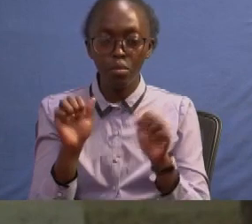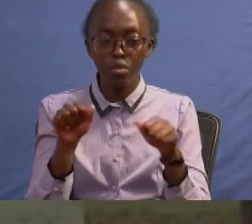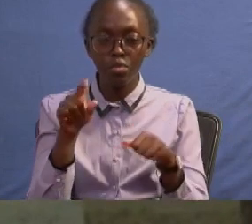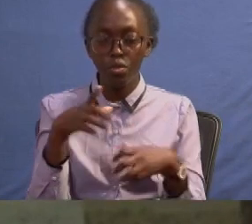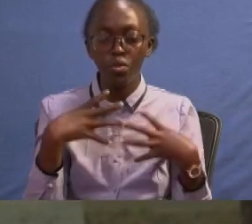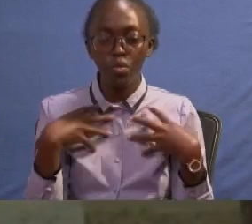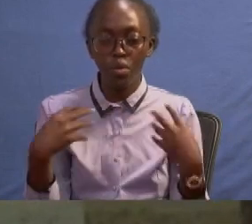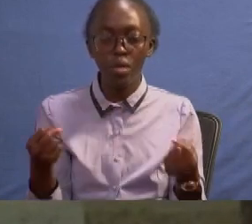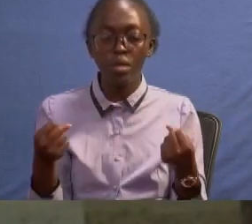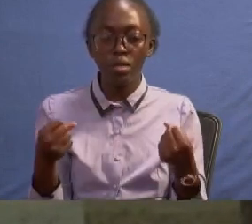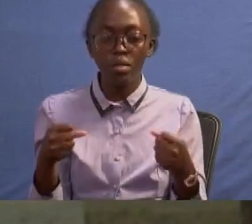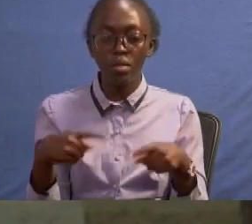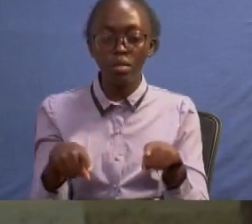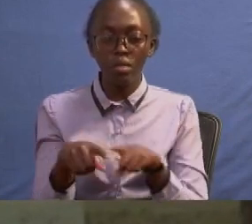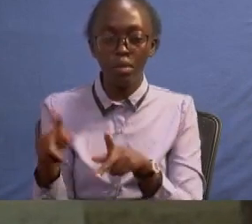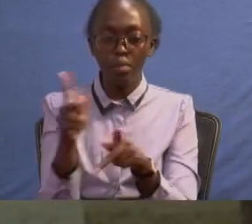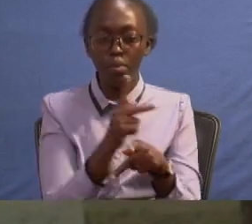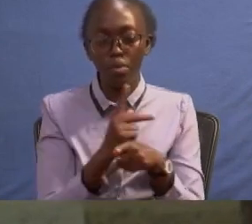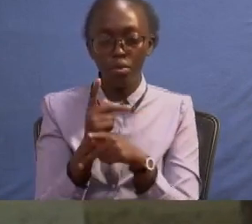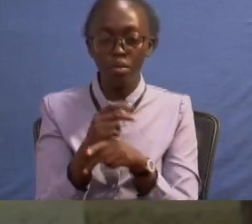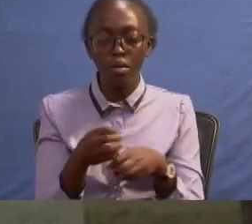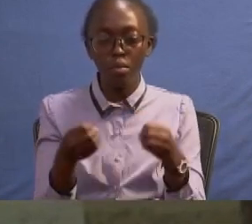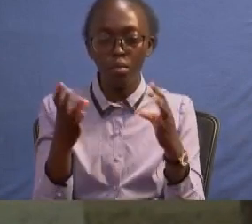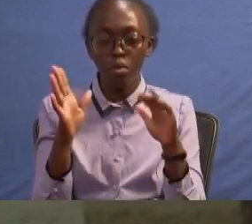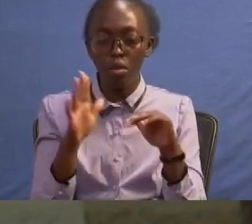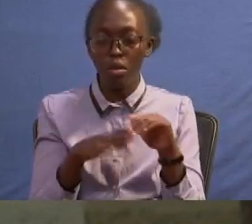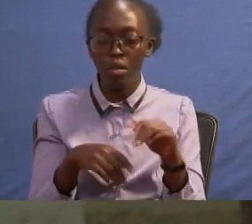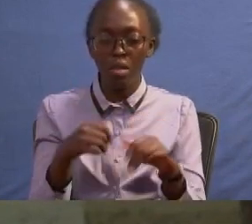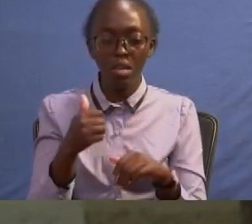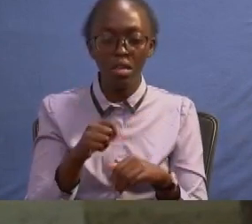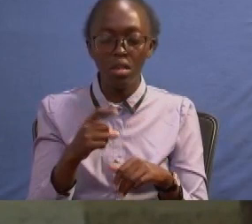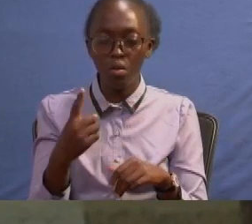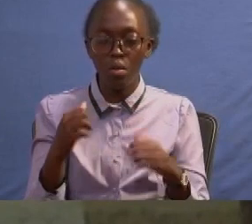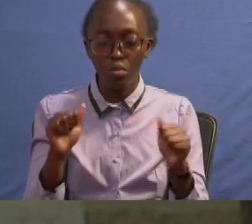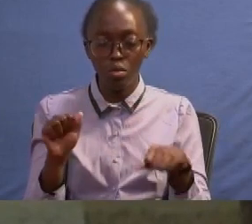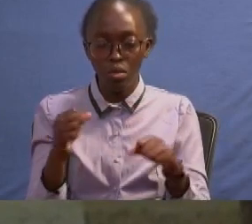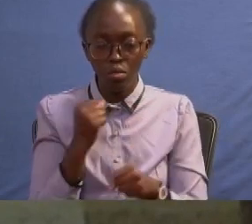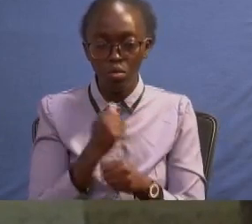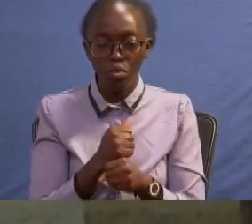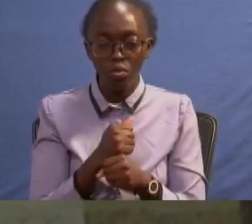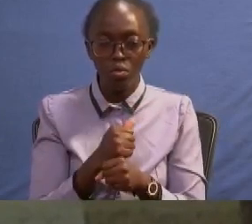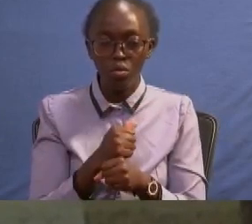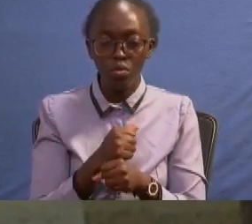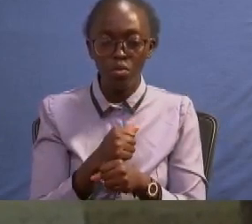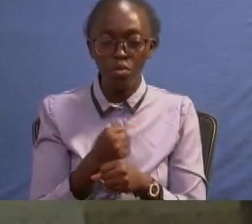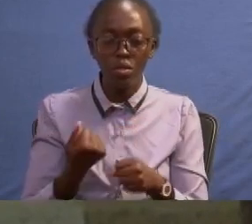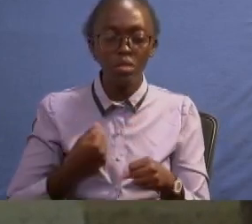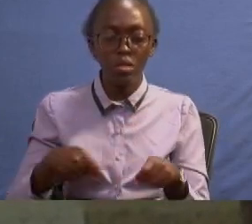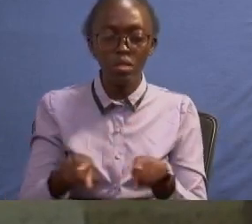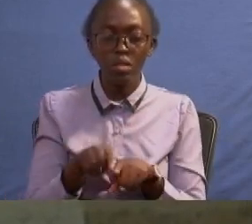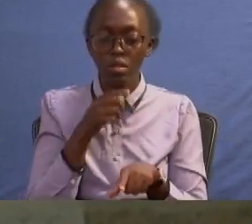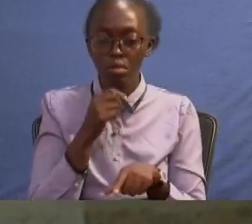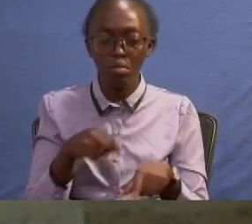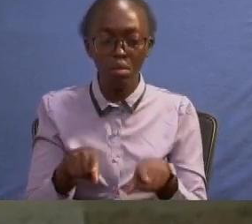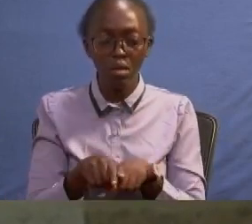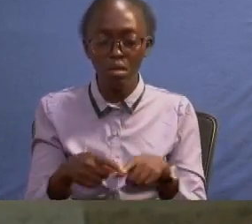him, and you will protect him more than we can ever do. ours as brothers, as sisters, as mothers